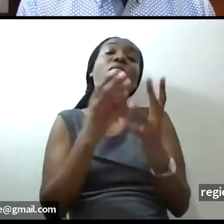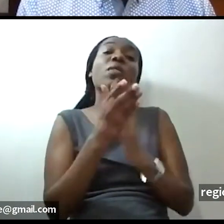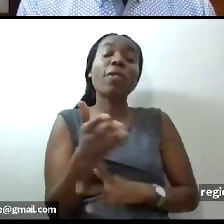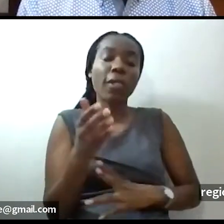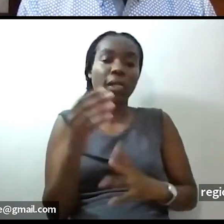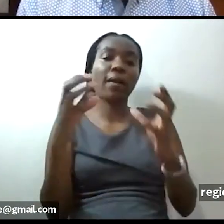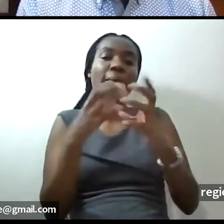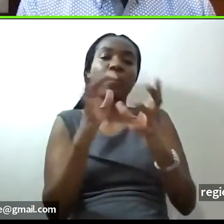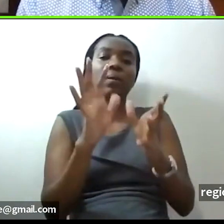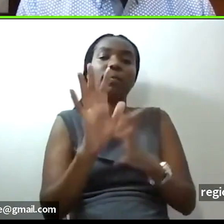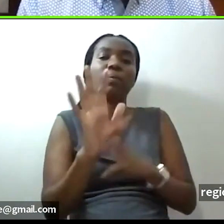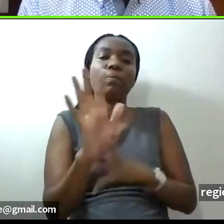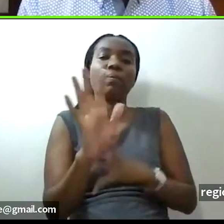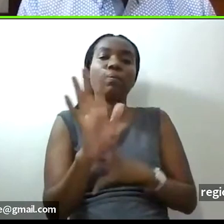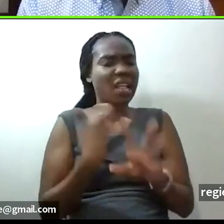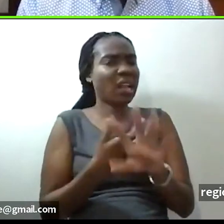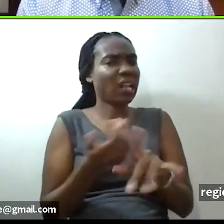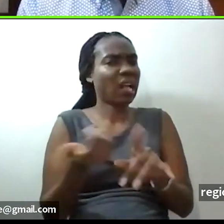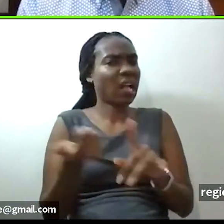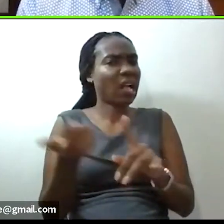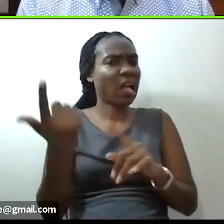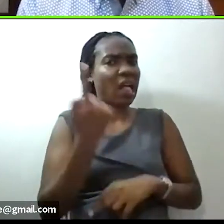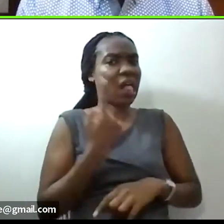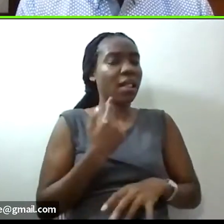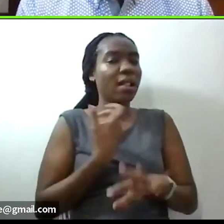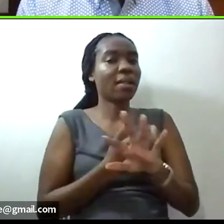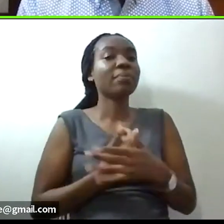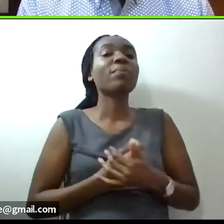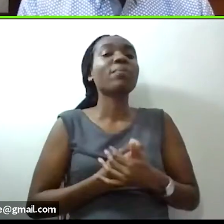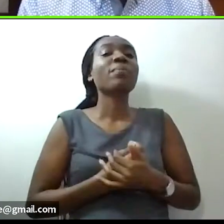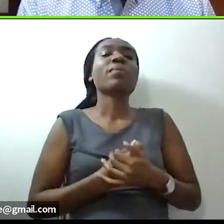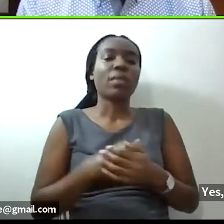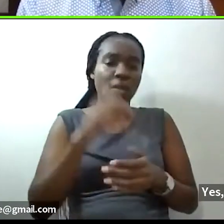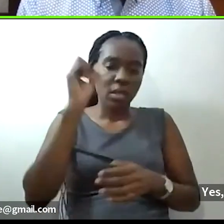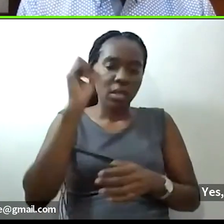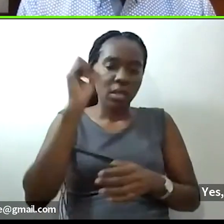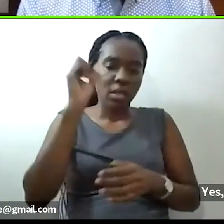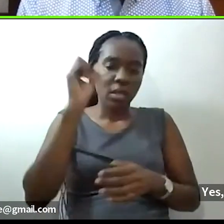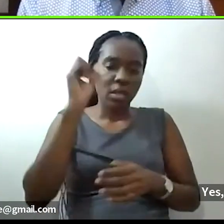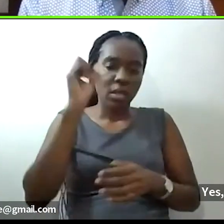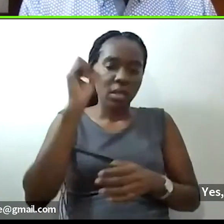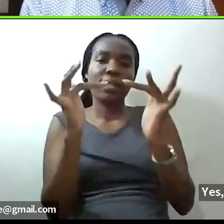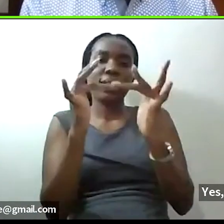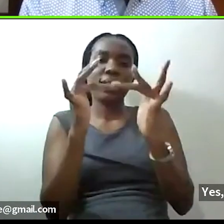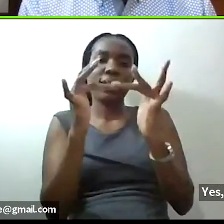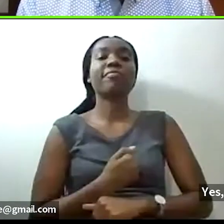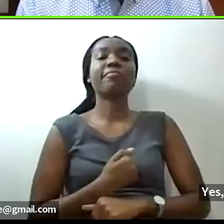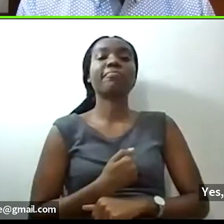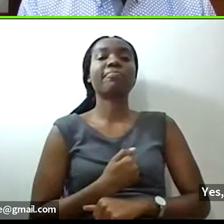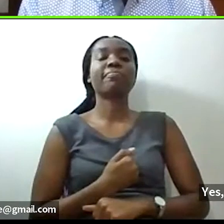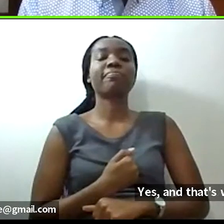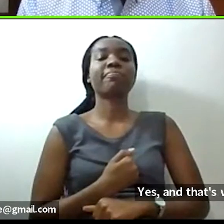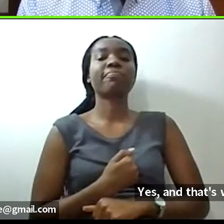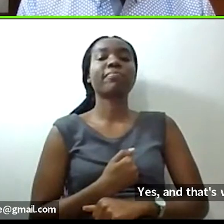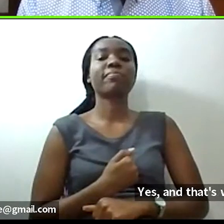Kigoe. Yes, and that's why we have now, the internet has made